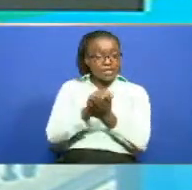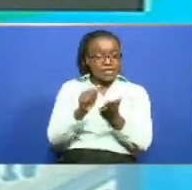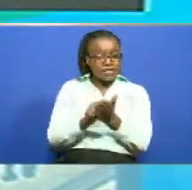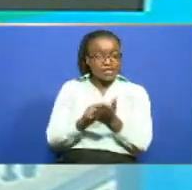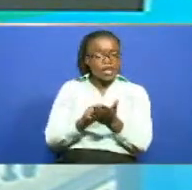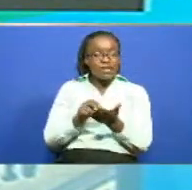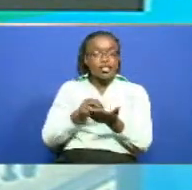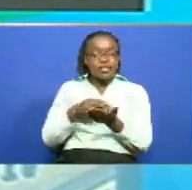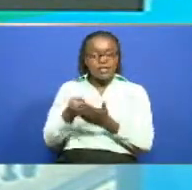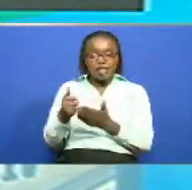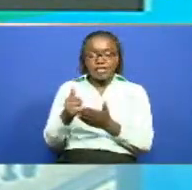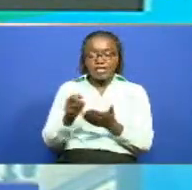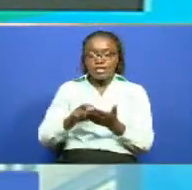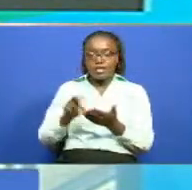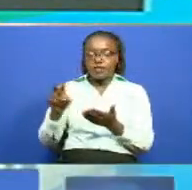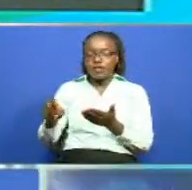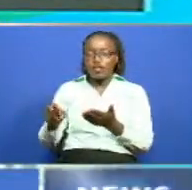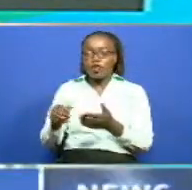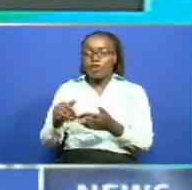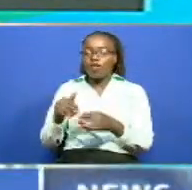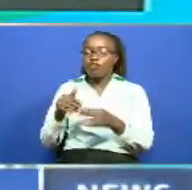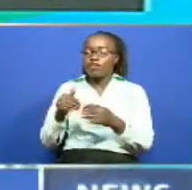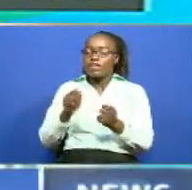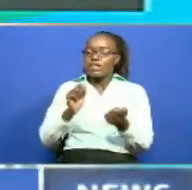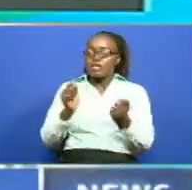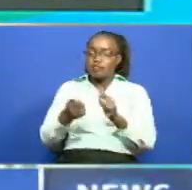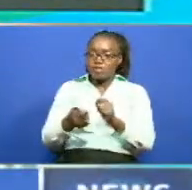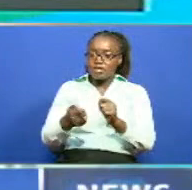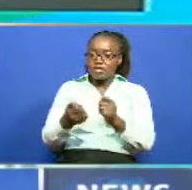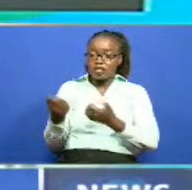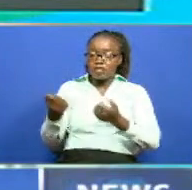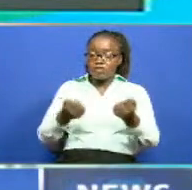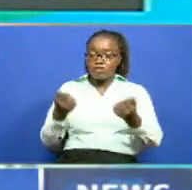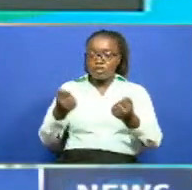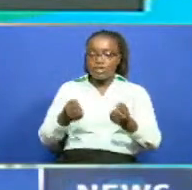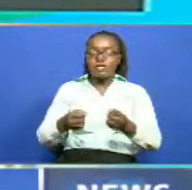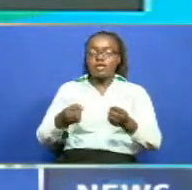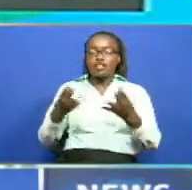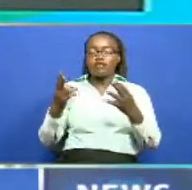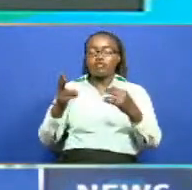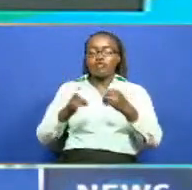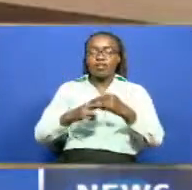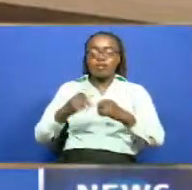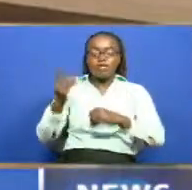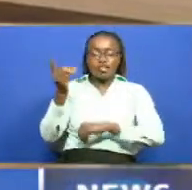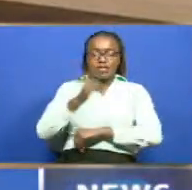or disposing two vehicles and ordered to surrender the vehicles within 7 days.